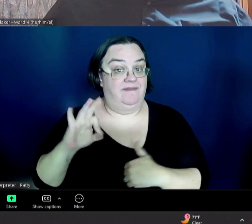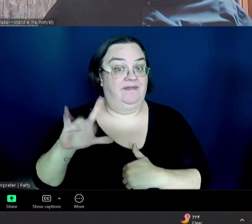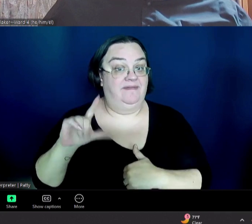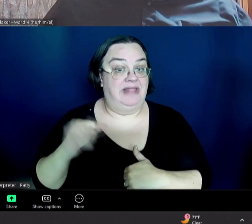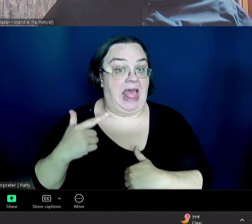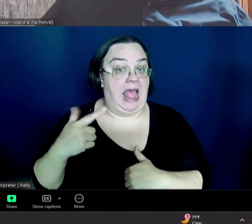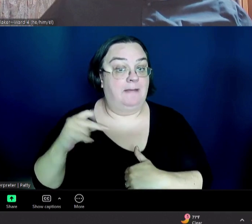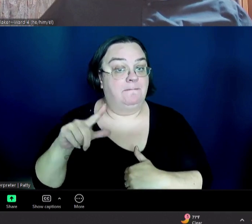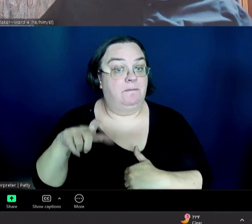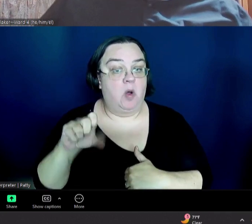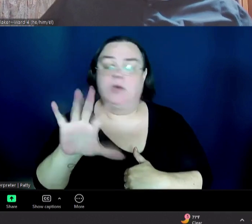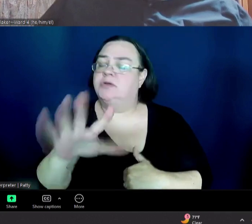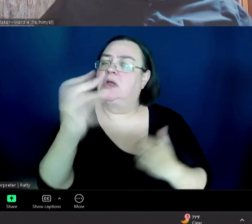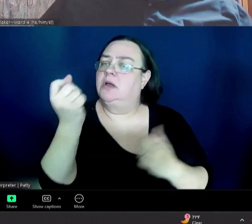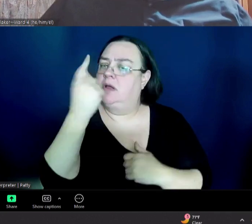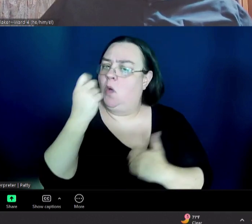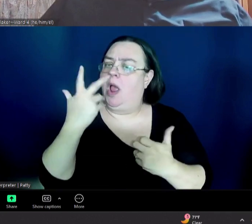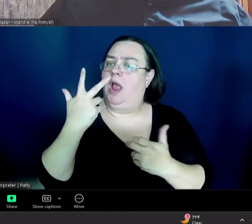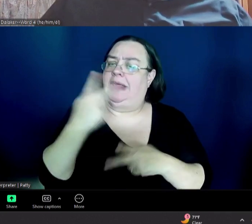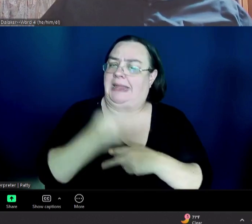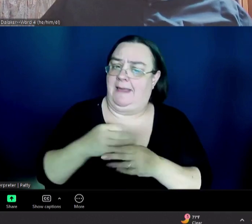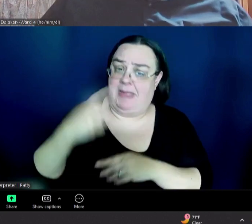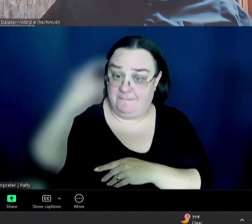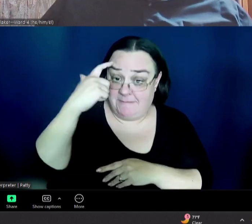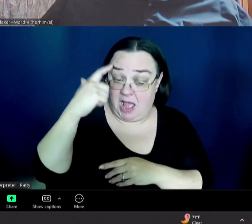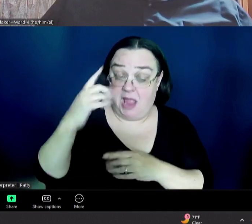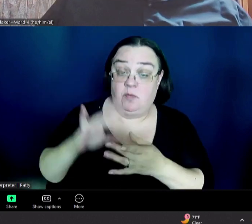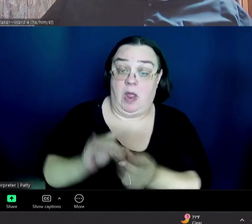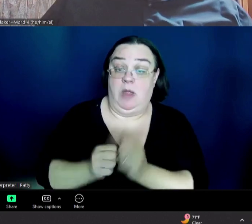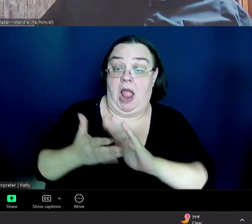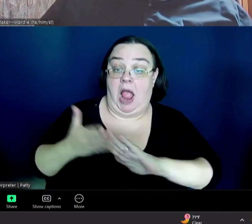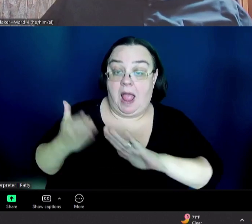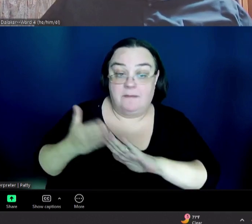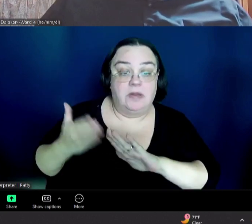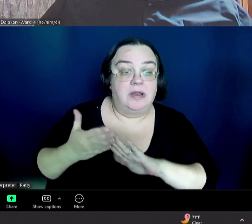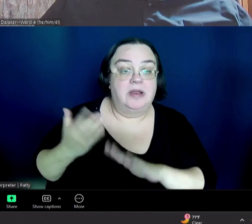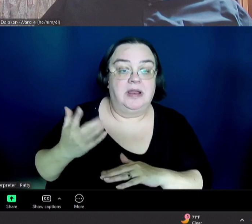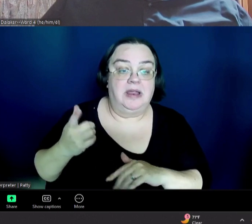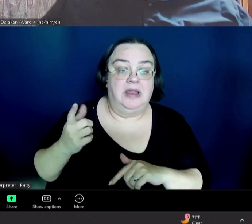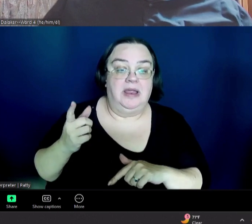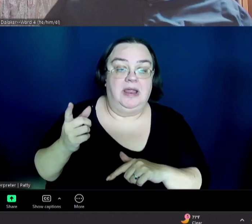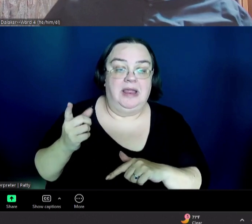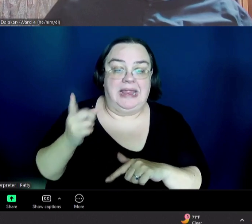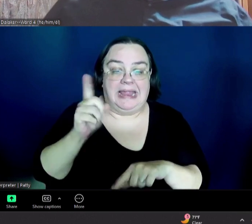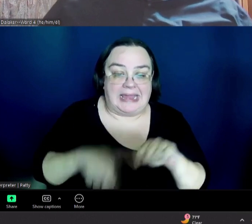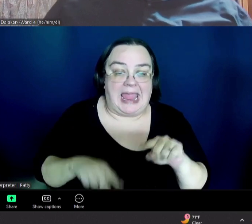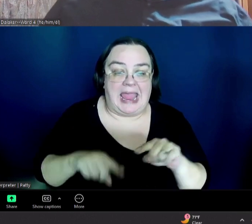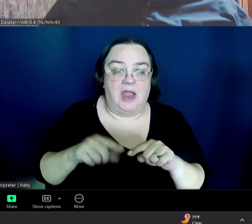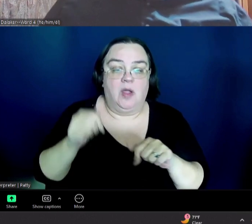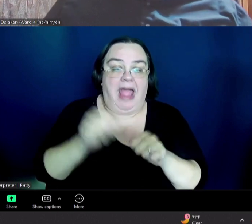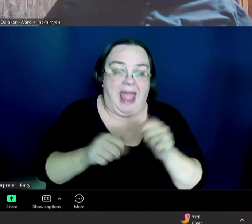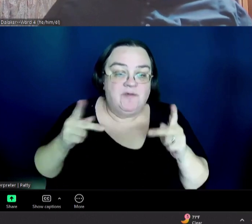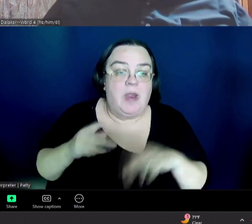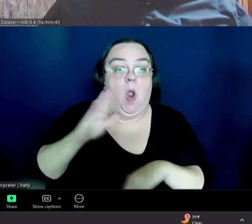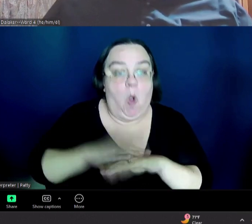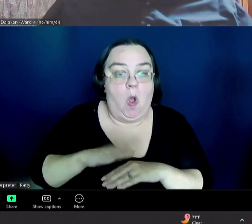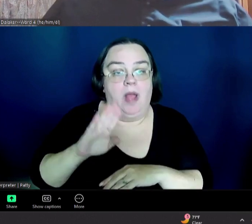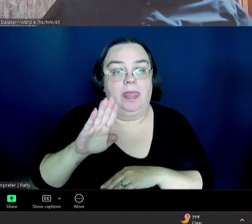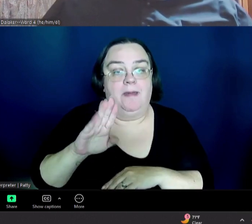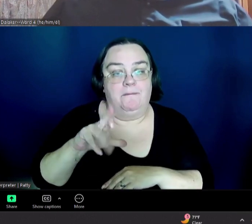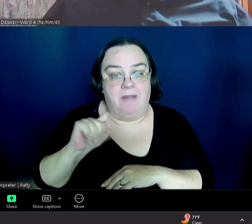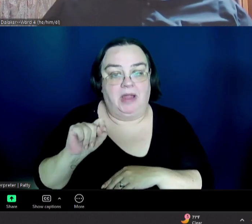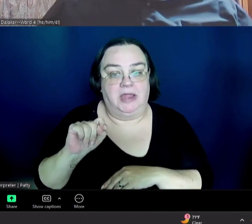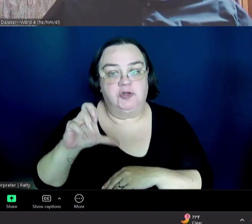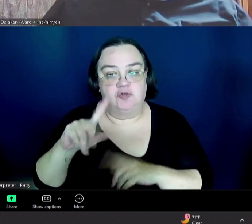let's keep in mind that, operationally, we can't go everywhere on the bucket truck installing these flags. So